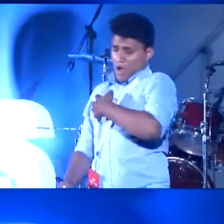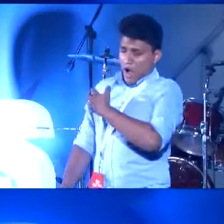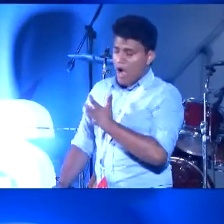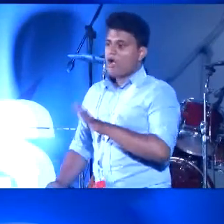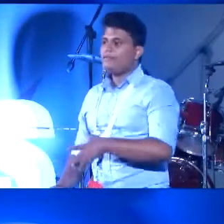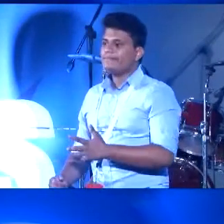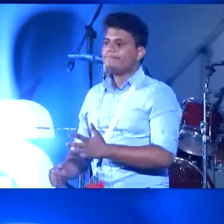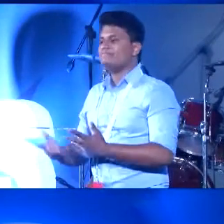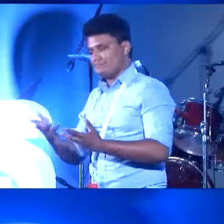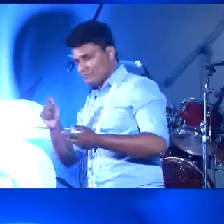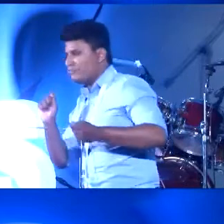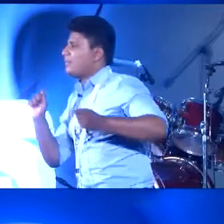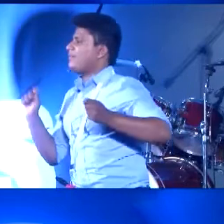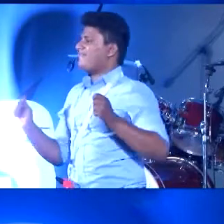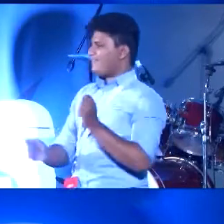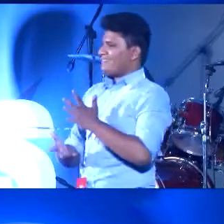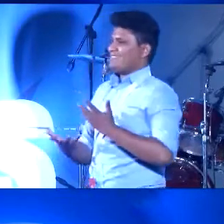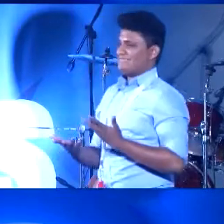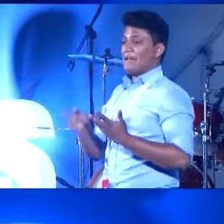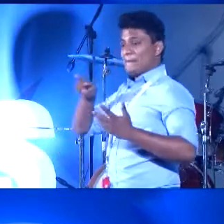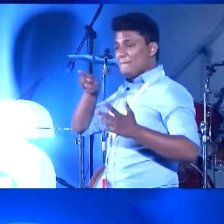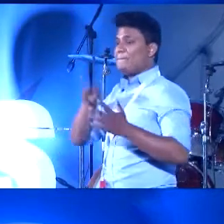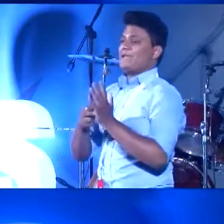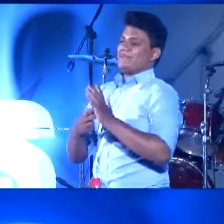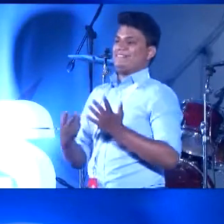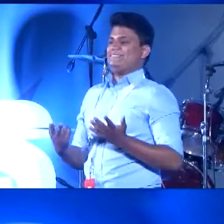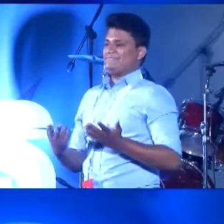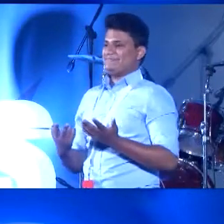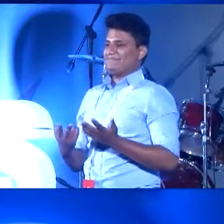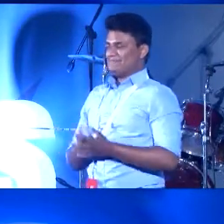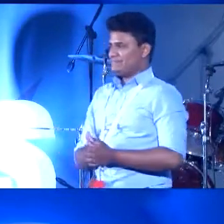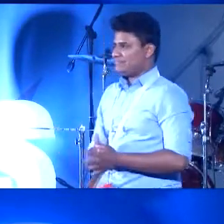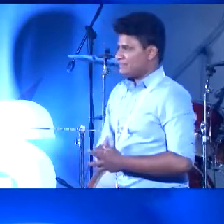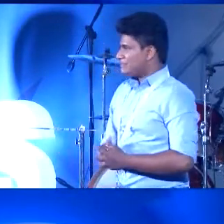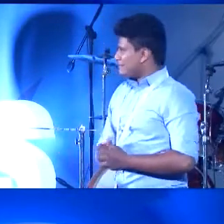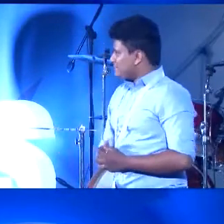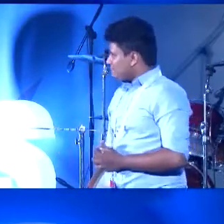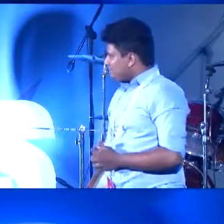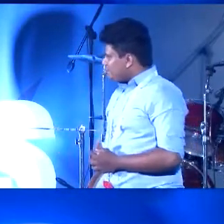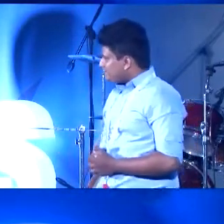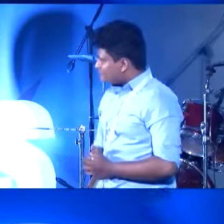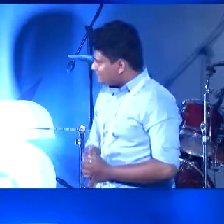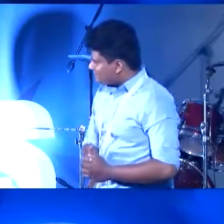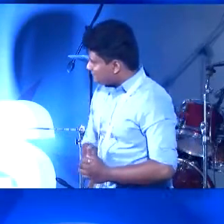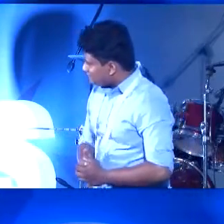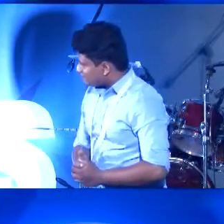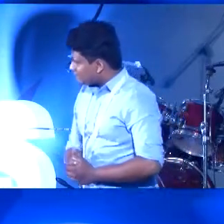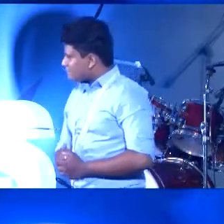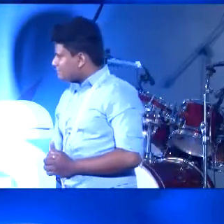An altered definition of fear and failure. And so,